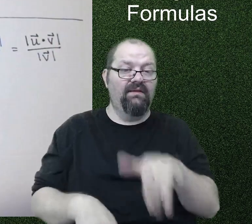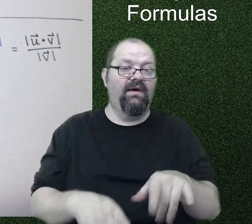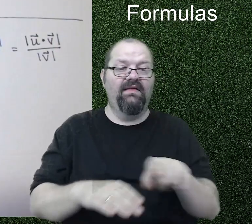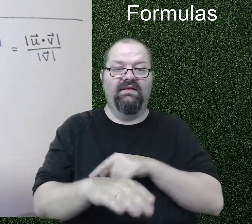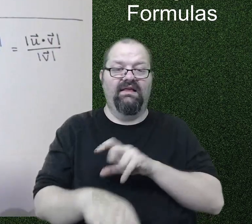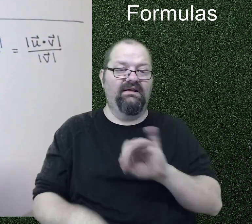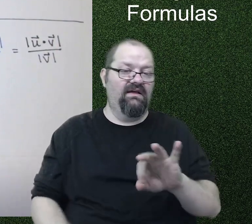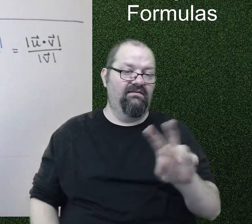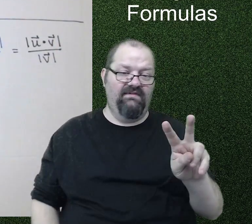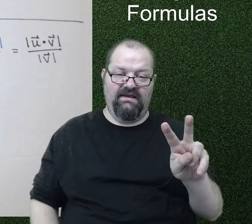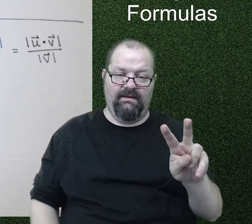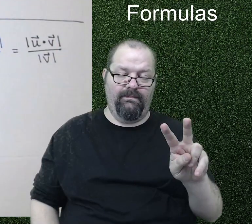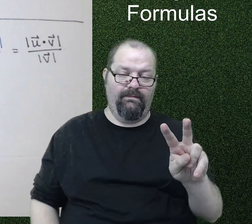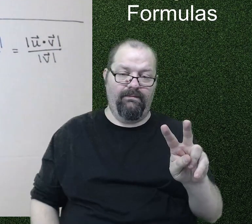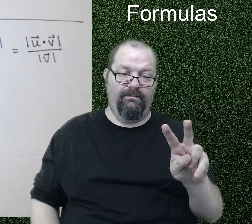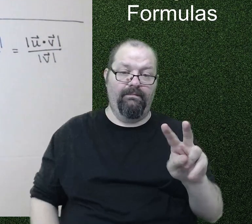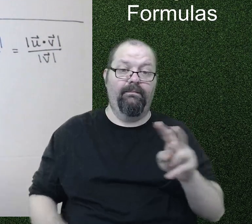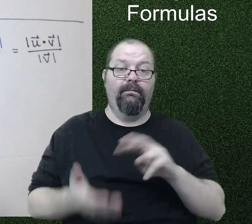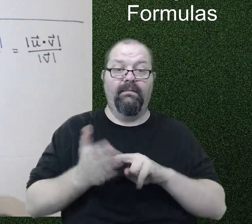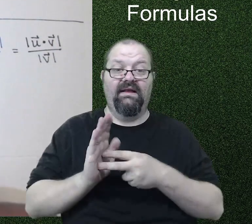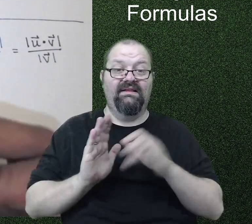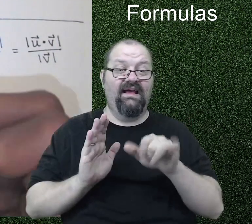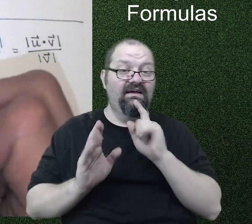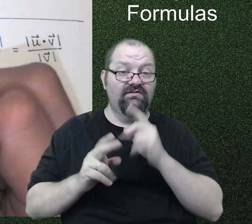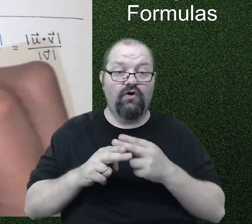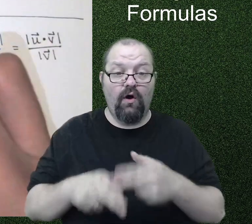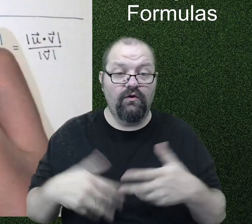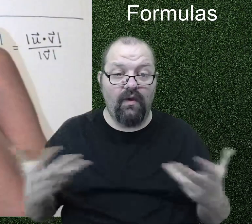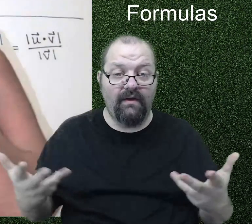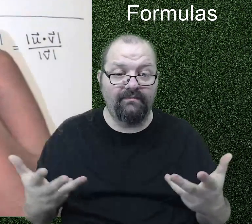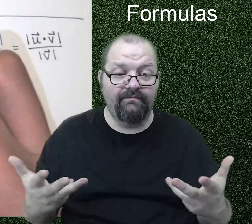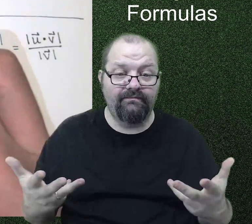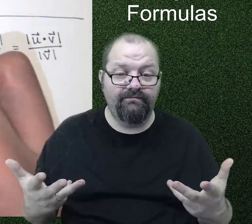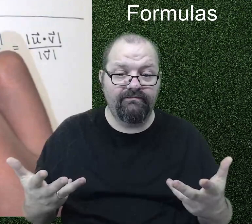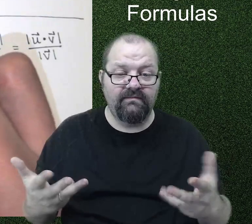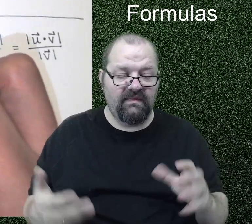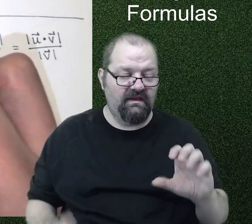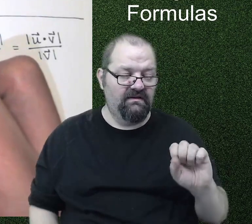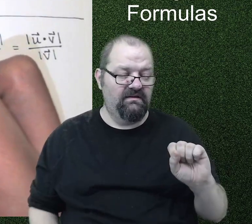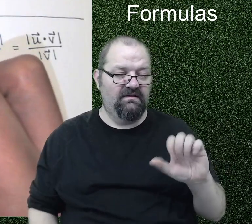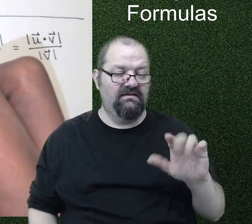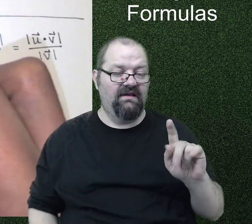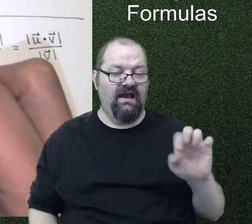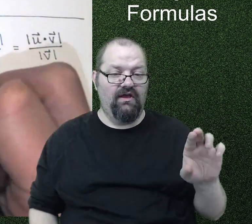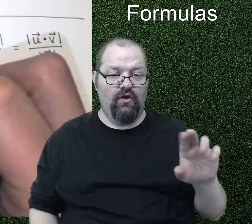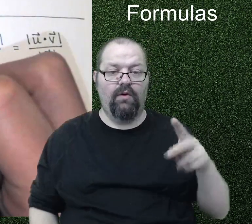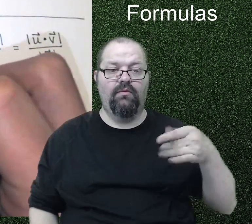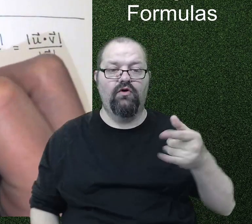So this is called the scalar projection